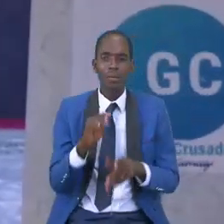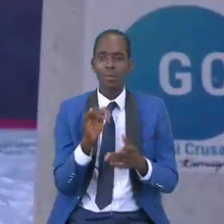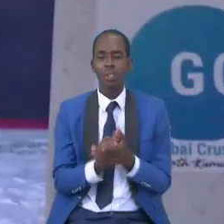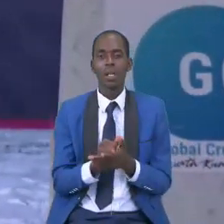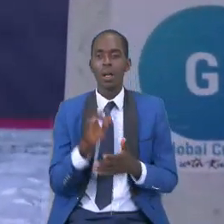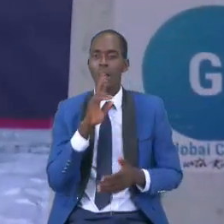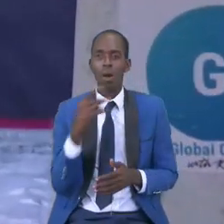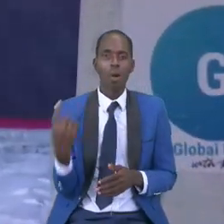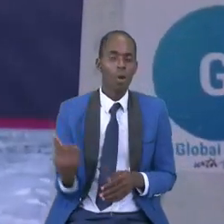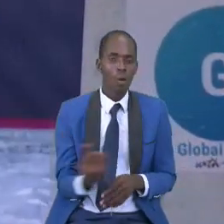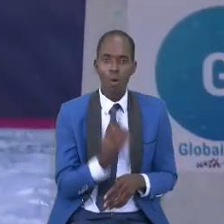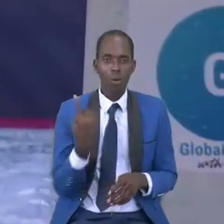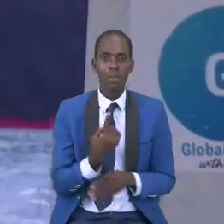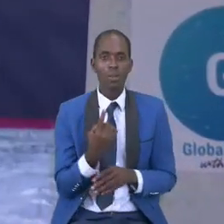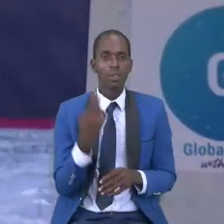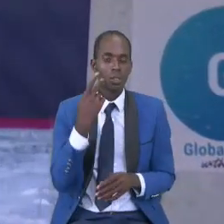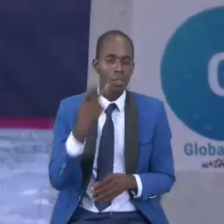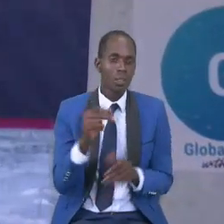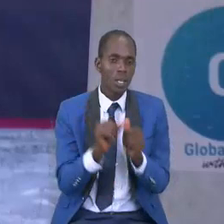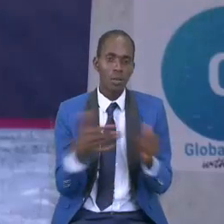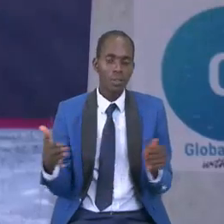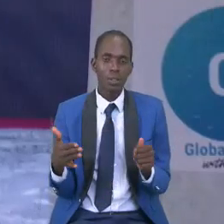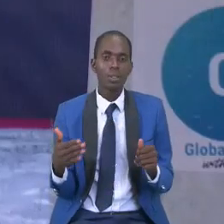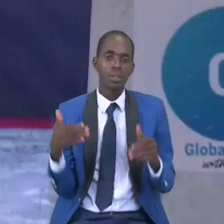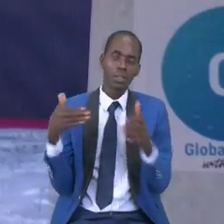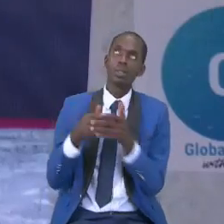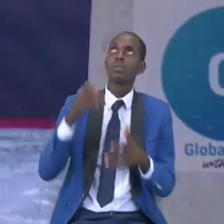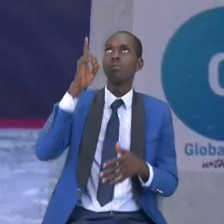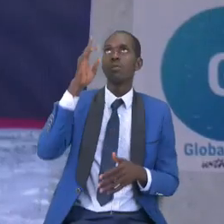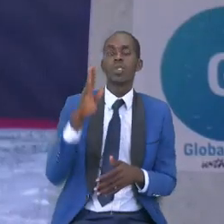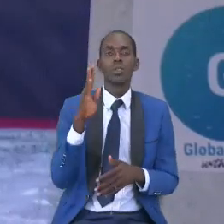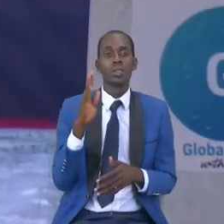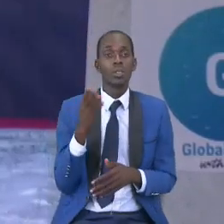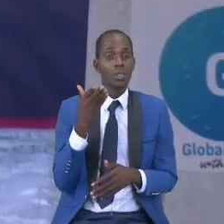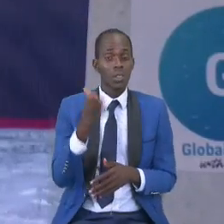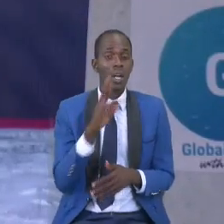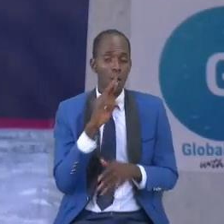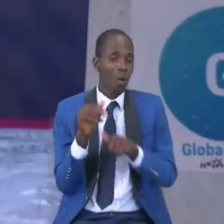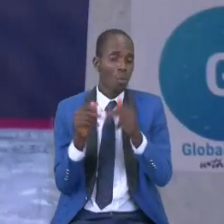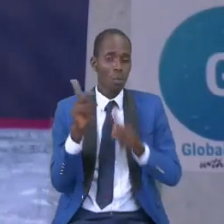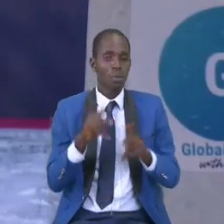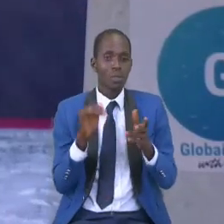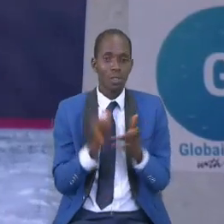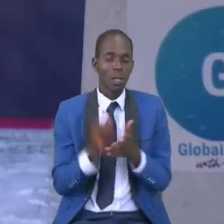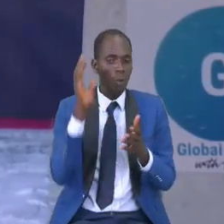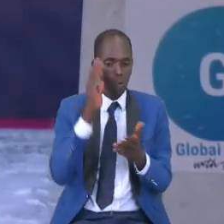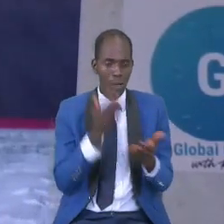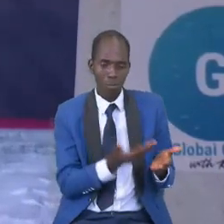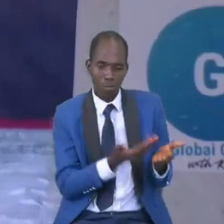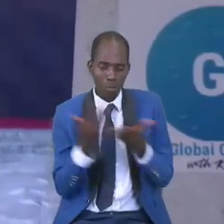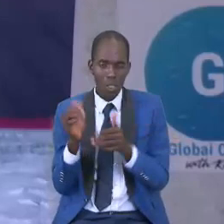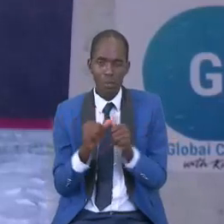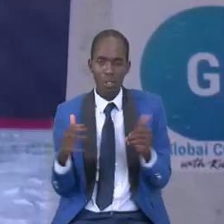attribute everything that happens to God. There are other people that attribute everything that happens